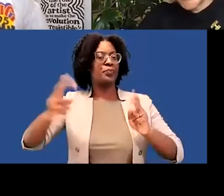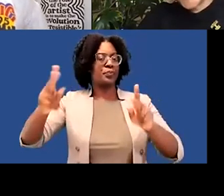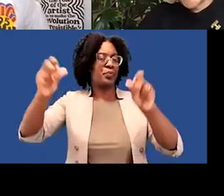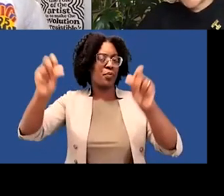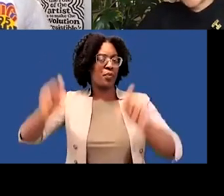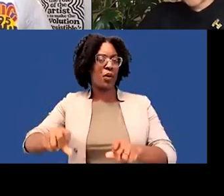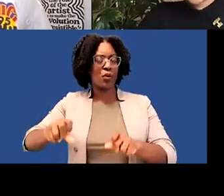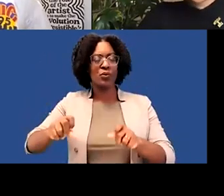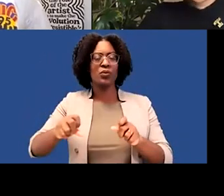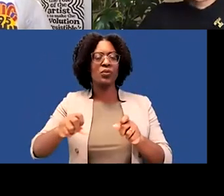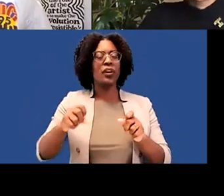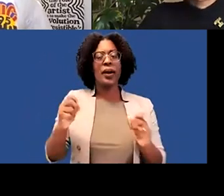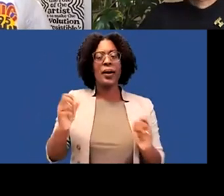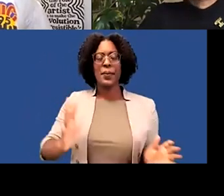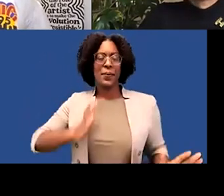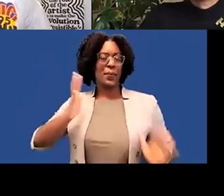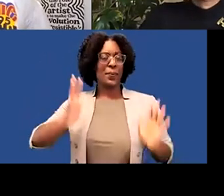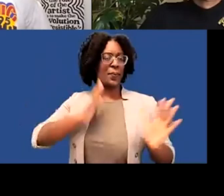many ways. So